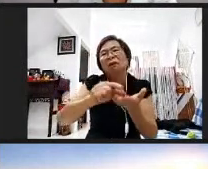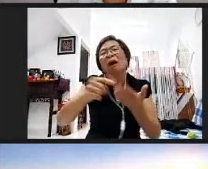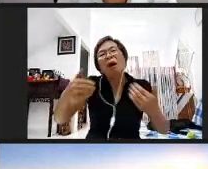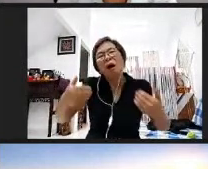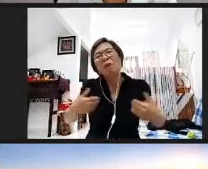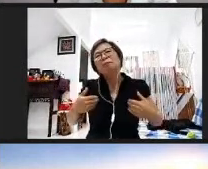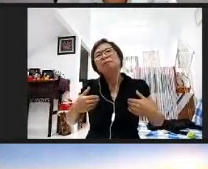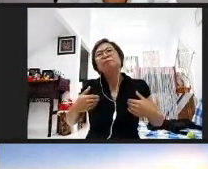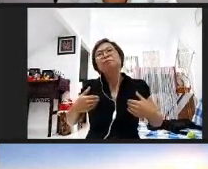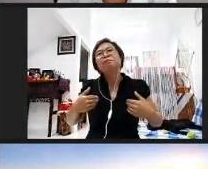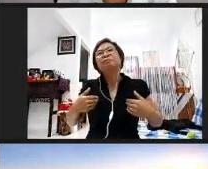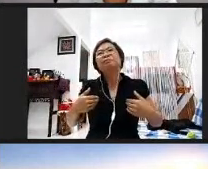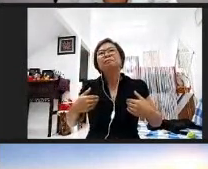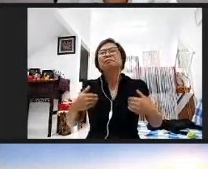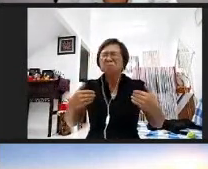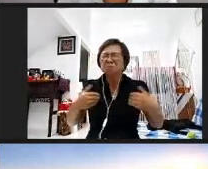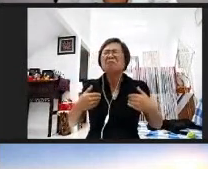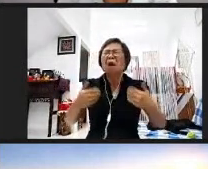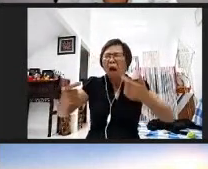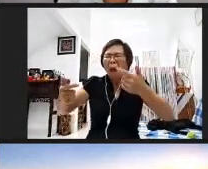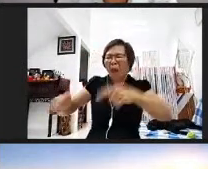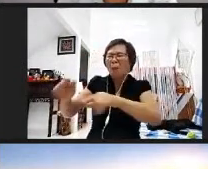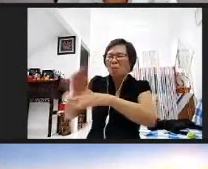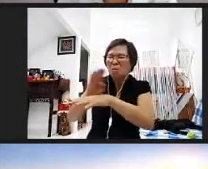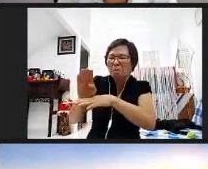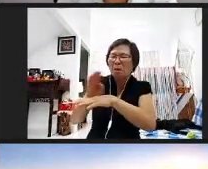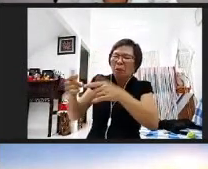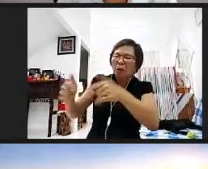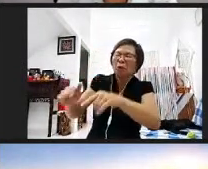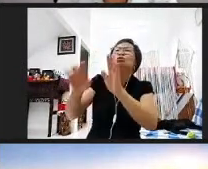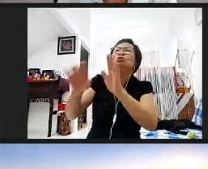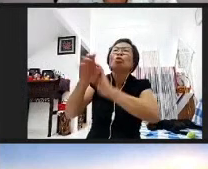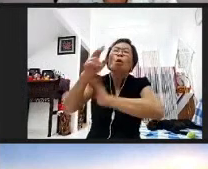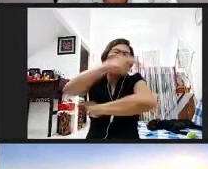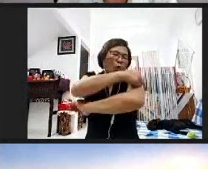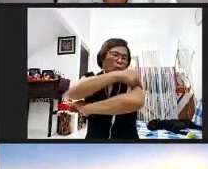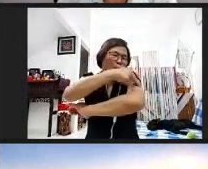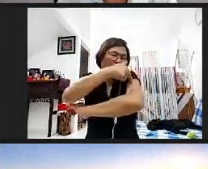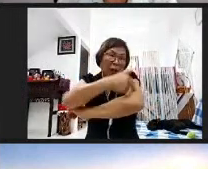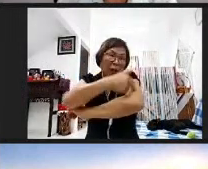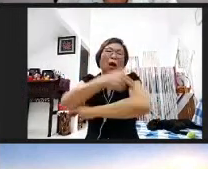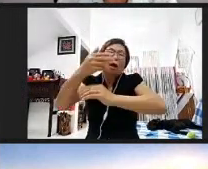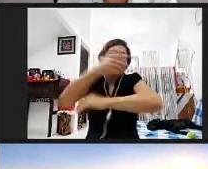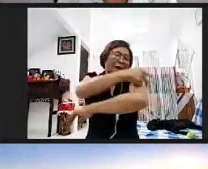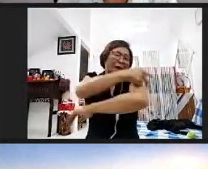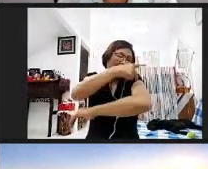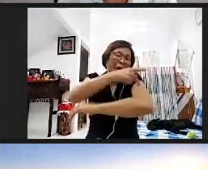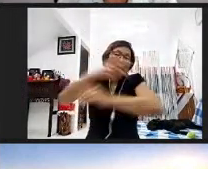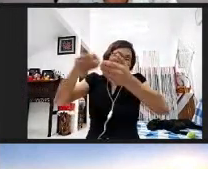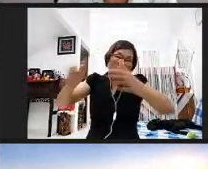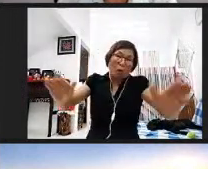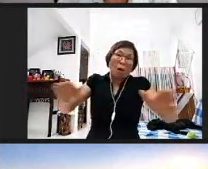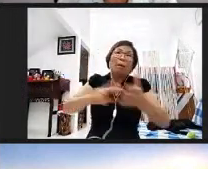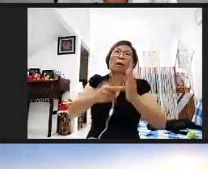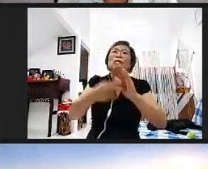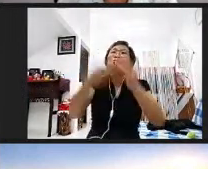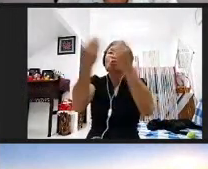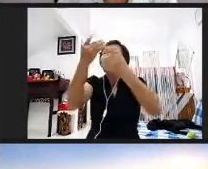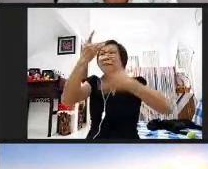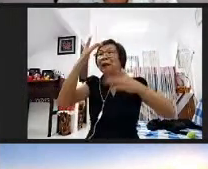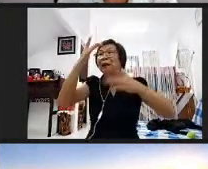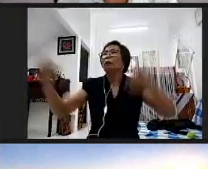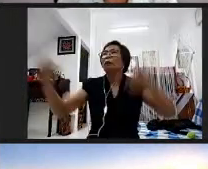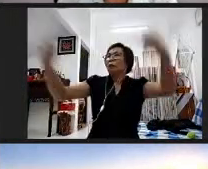operate and continue their businesses like our clinics, we see a drastic drop in patients because after all,